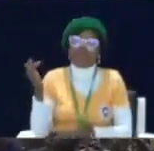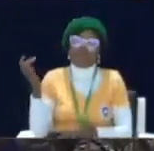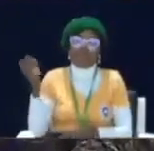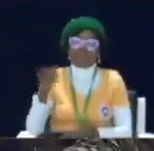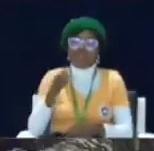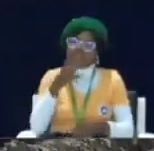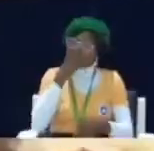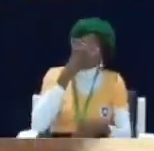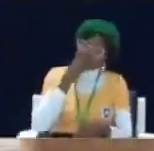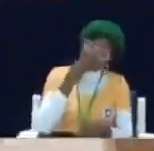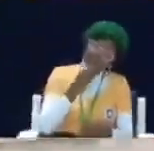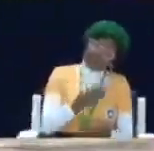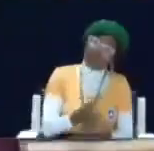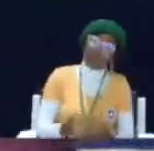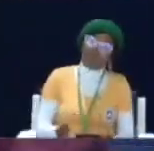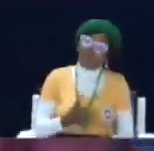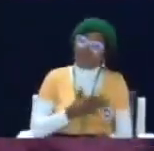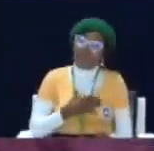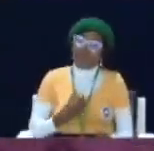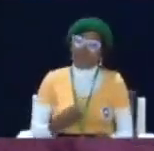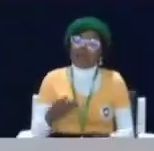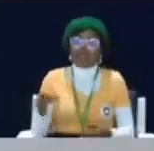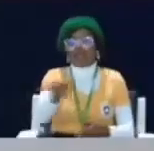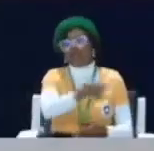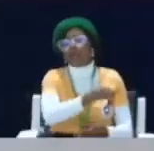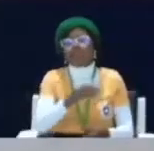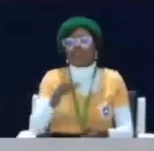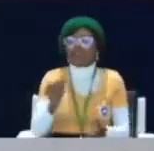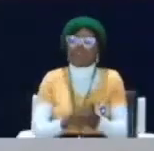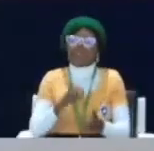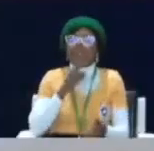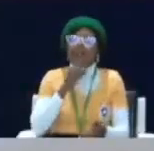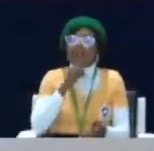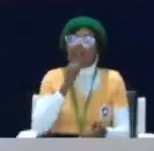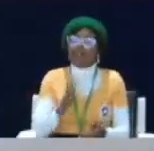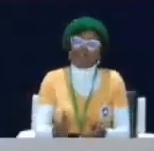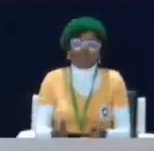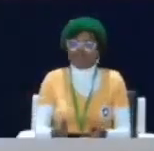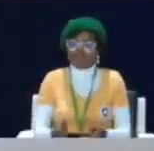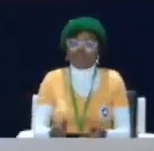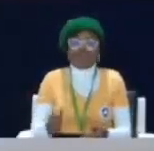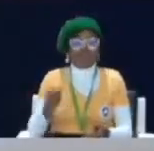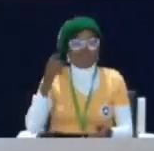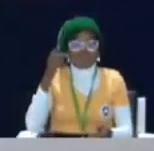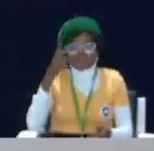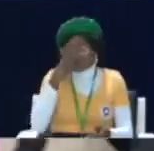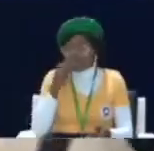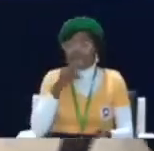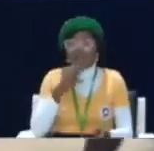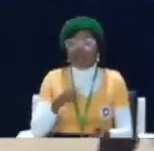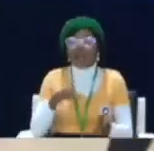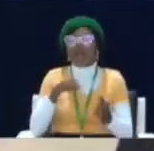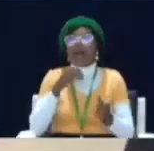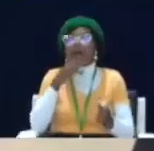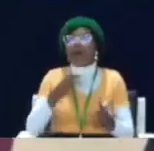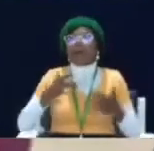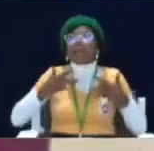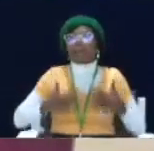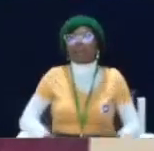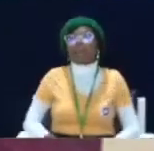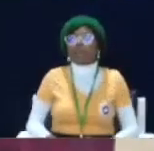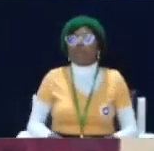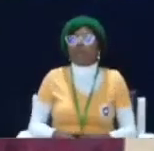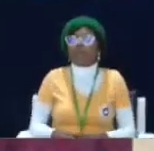asleep, and those that are not sleeping are seriously discouraged. Yet,